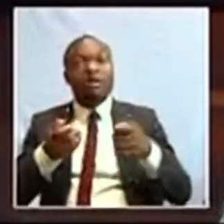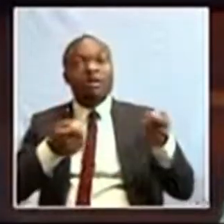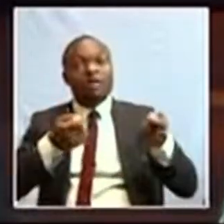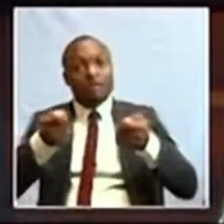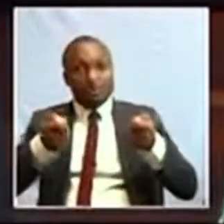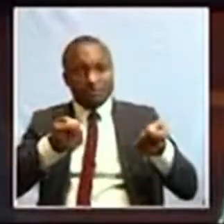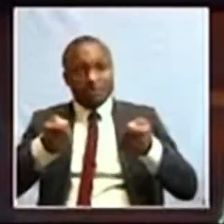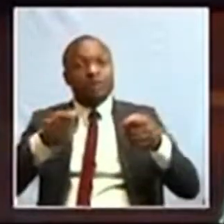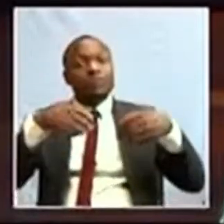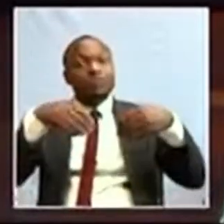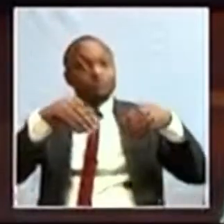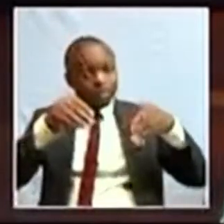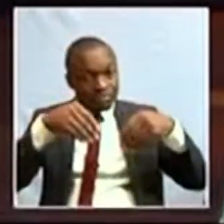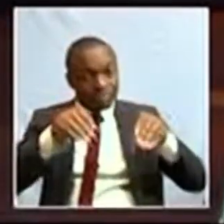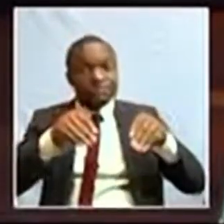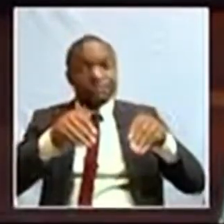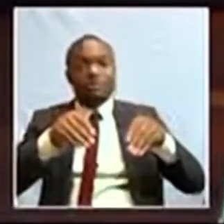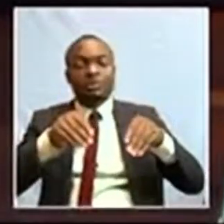sold by